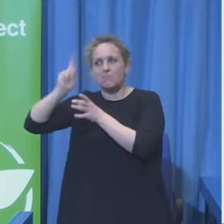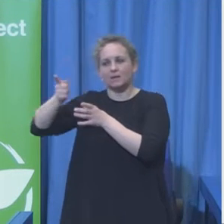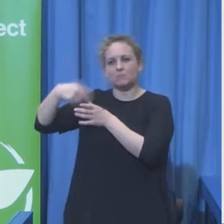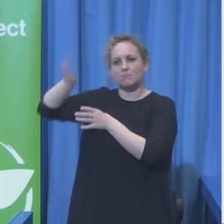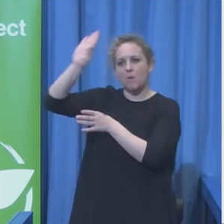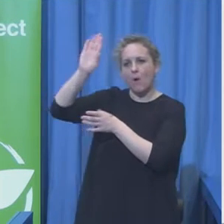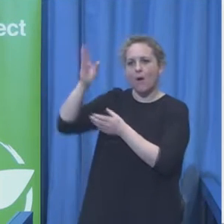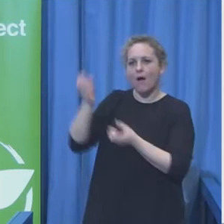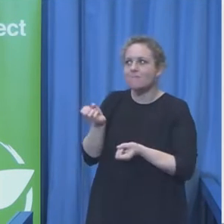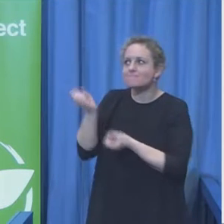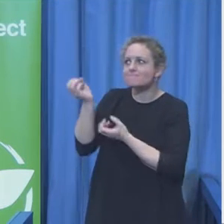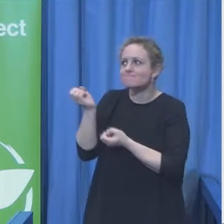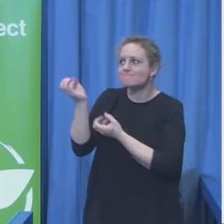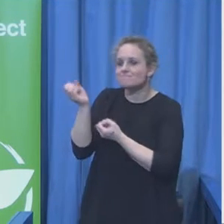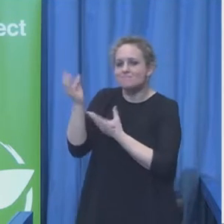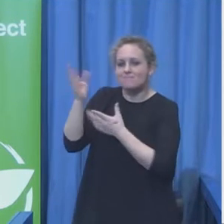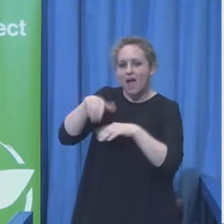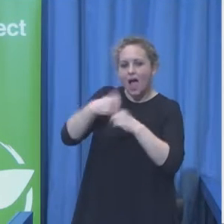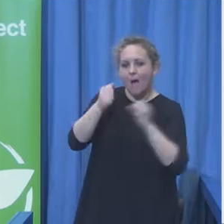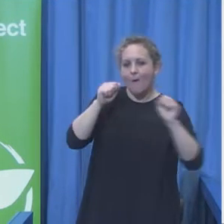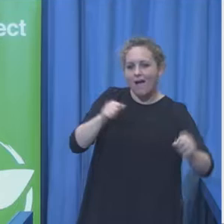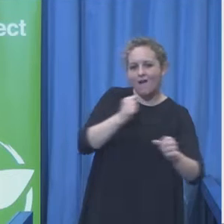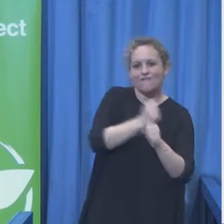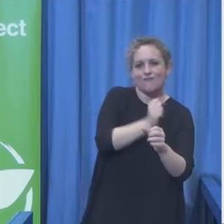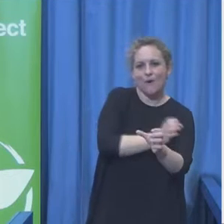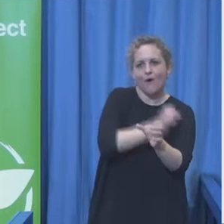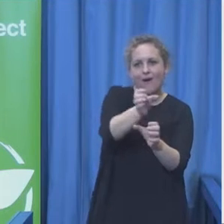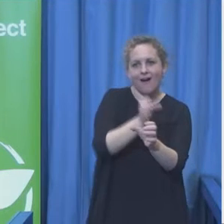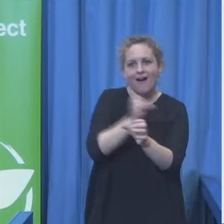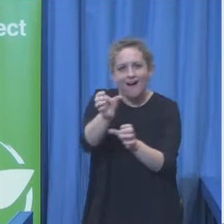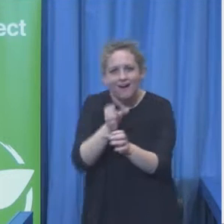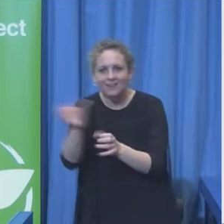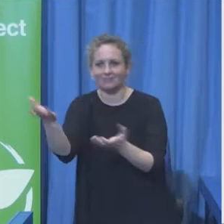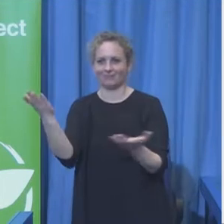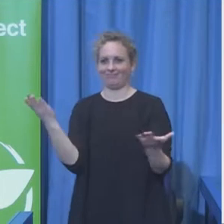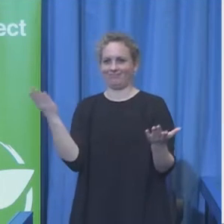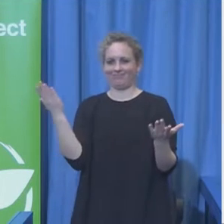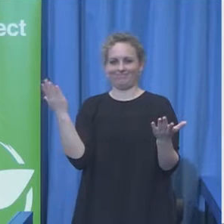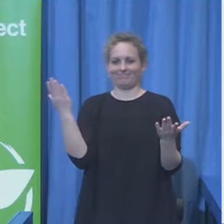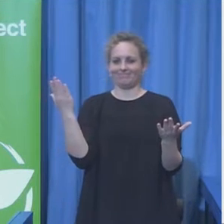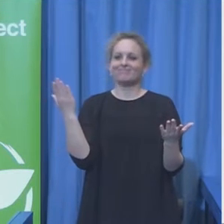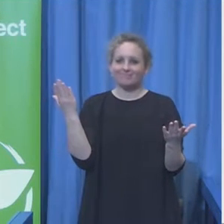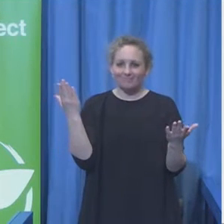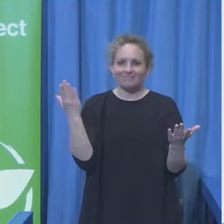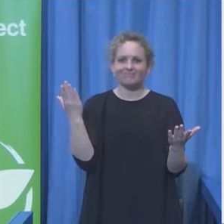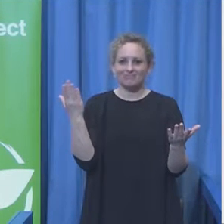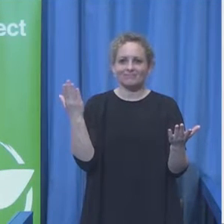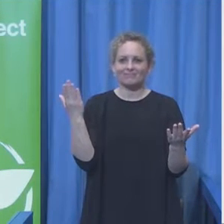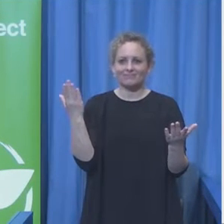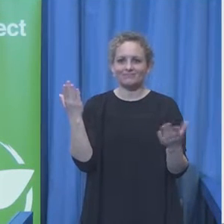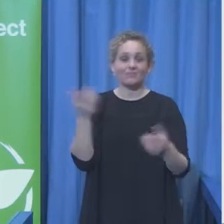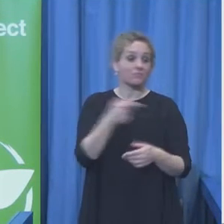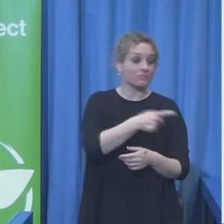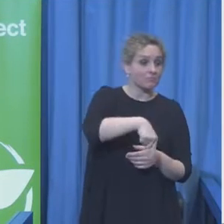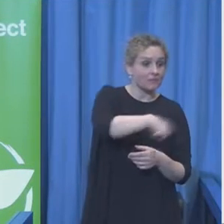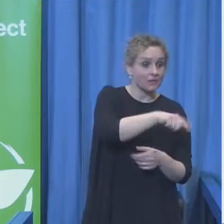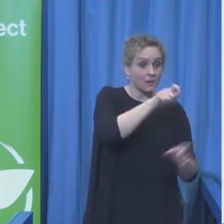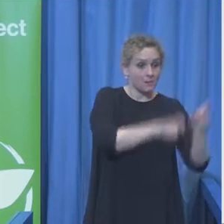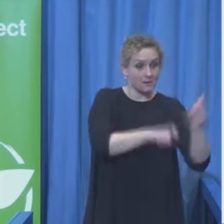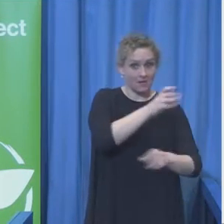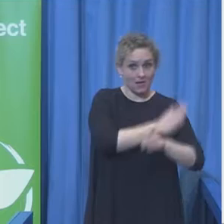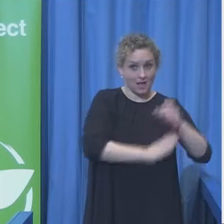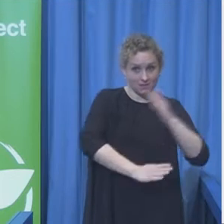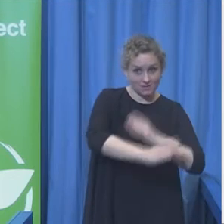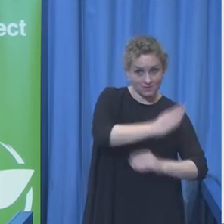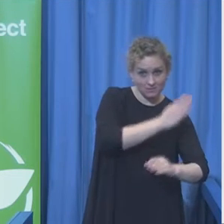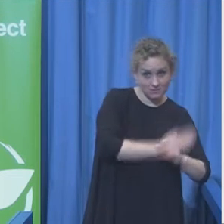people against individuals with disabilities in the workplace may also dissuade employers from employing them and individuals from